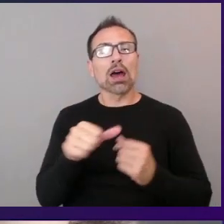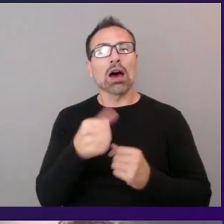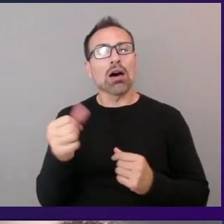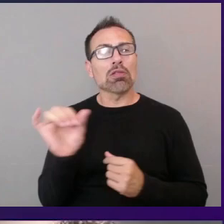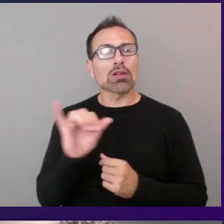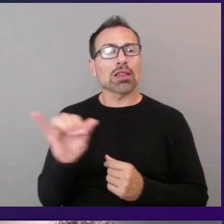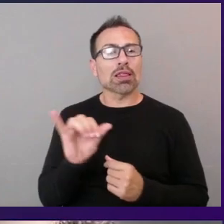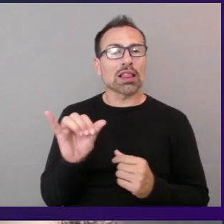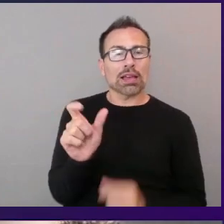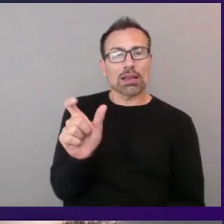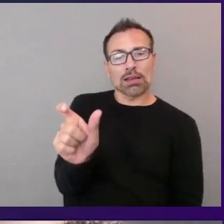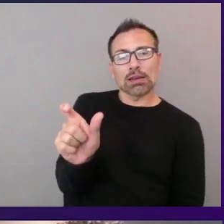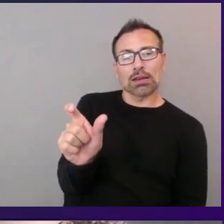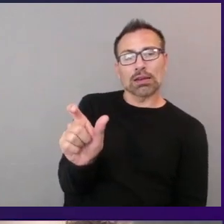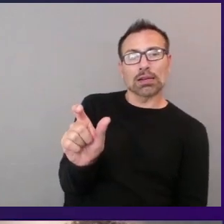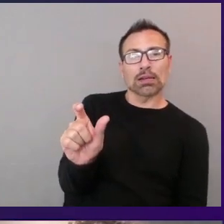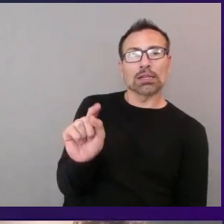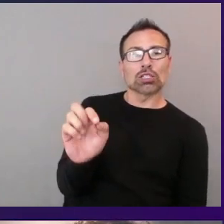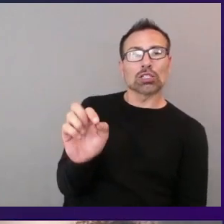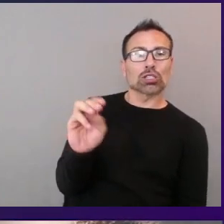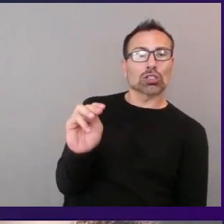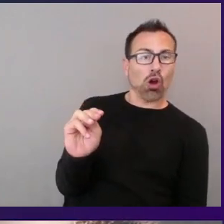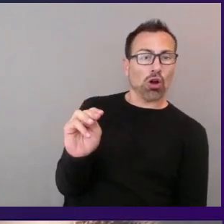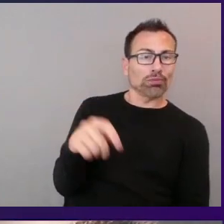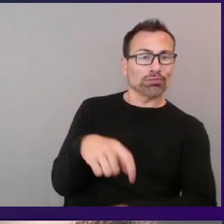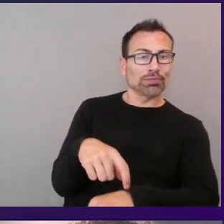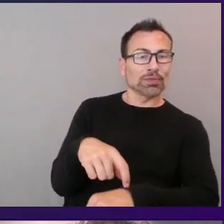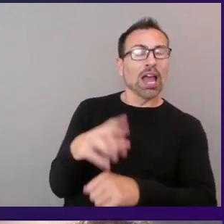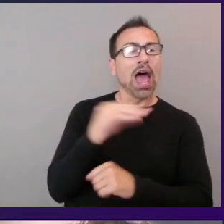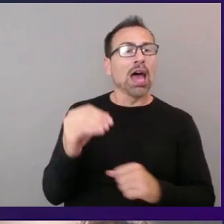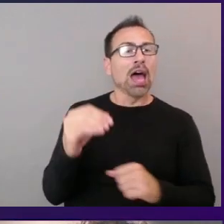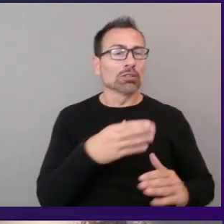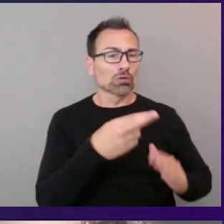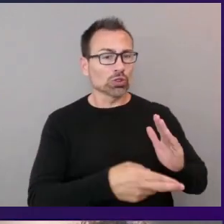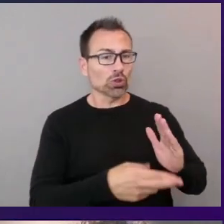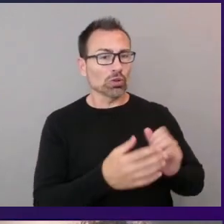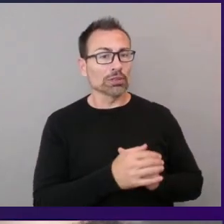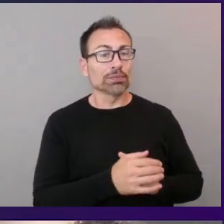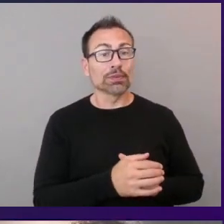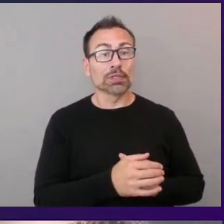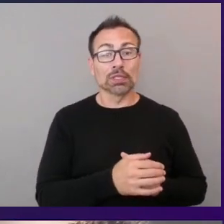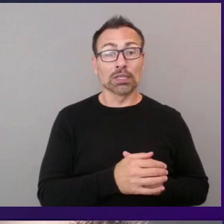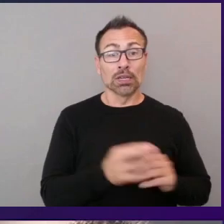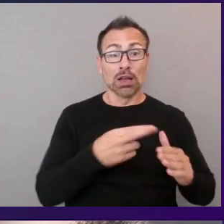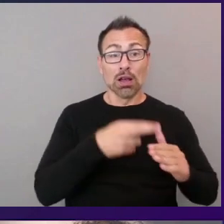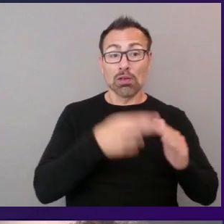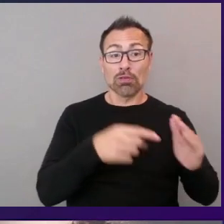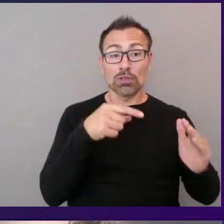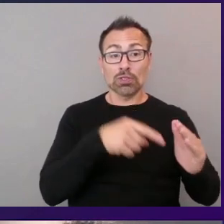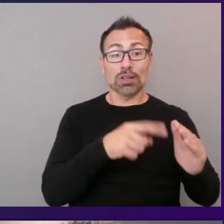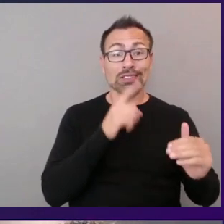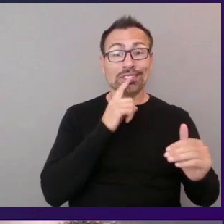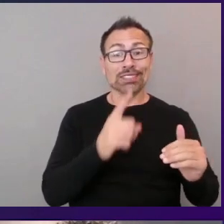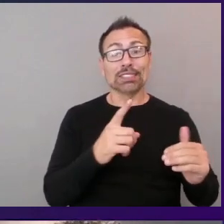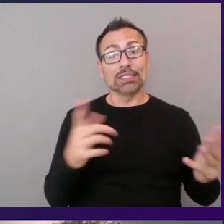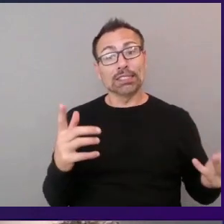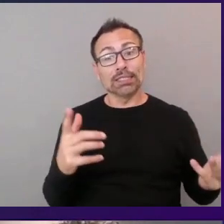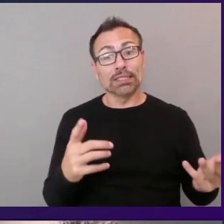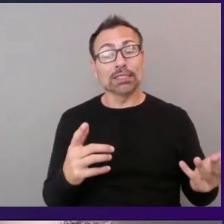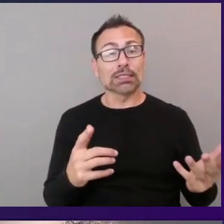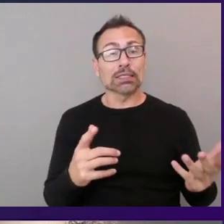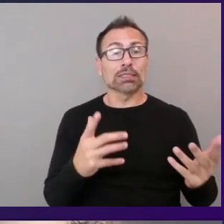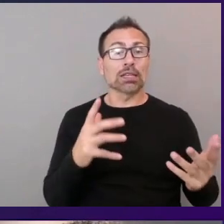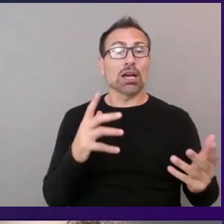turn, and we can add the result. The result is actually an enumeration, so we can create an